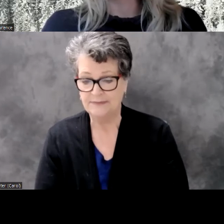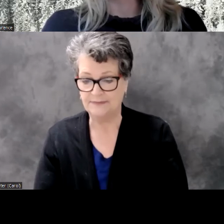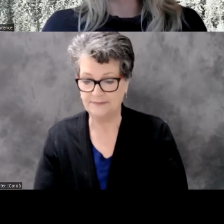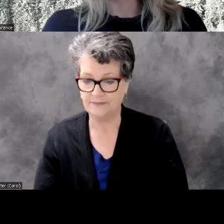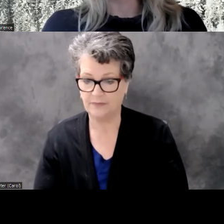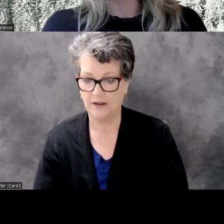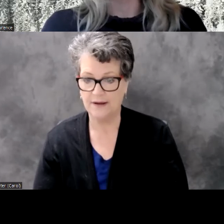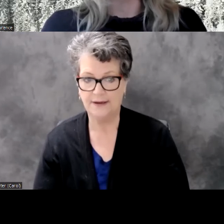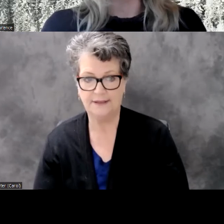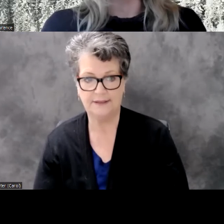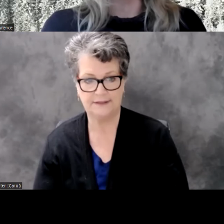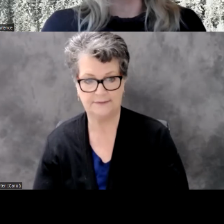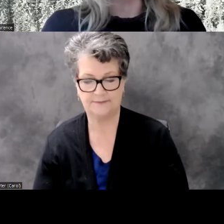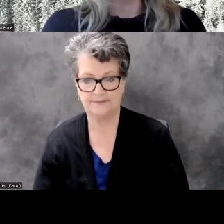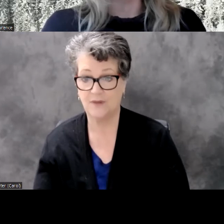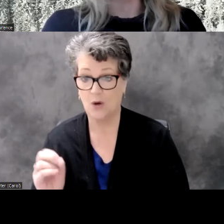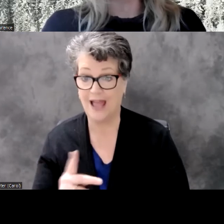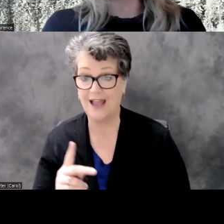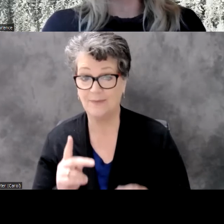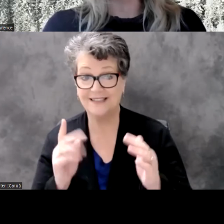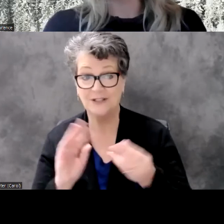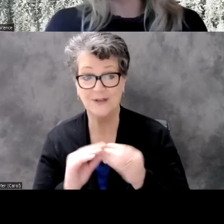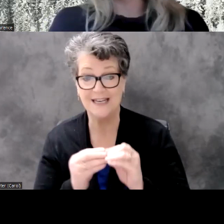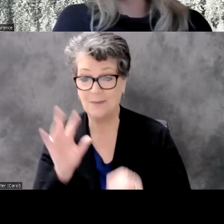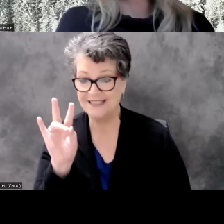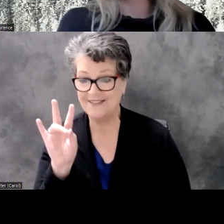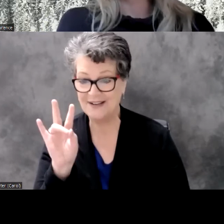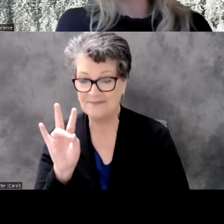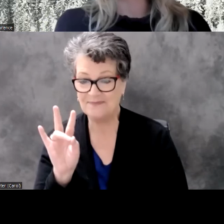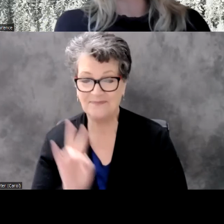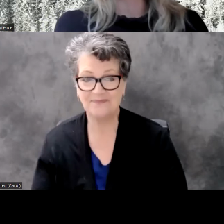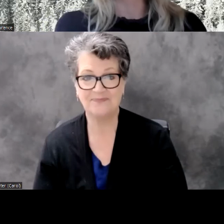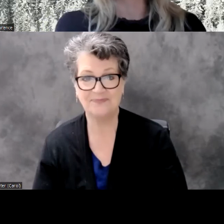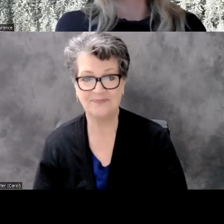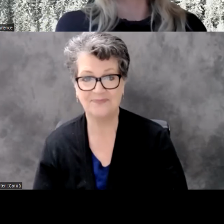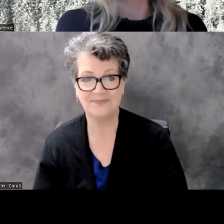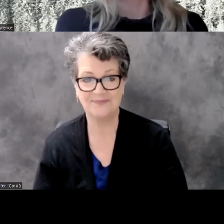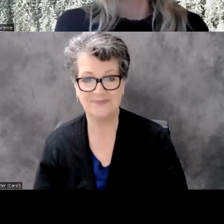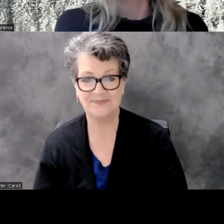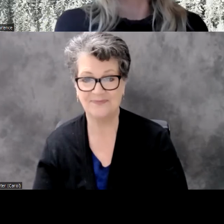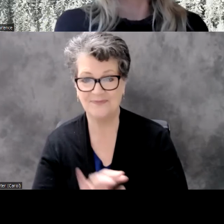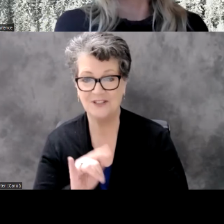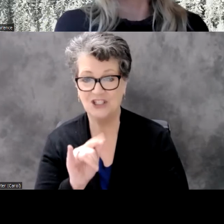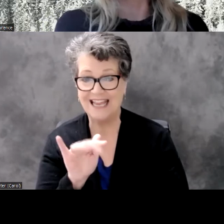All right. I believe we can go on to question number 7, Jackie.